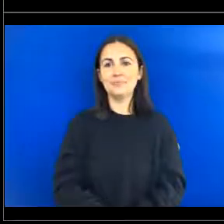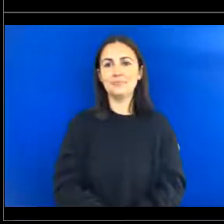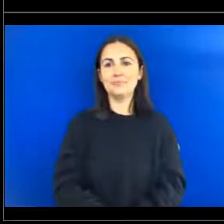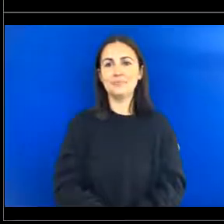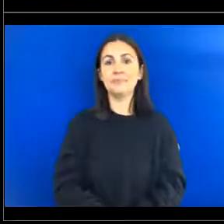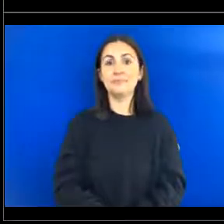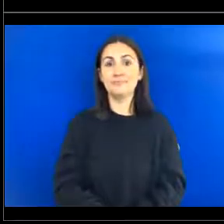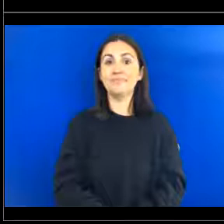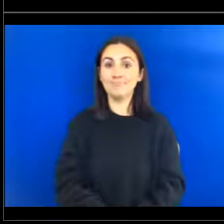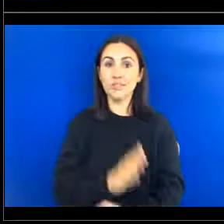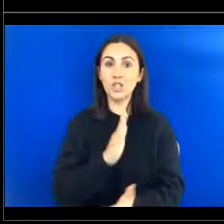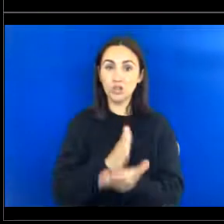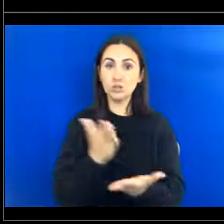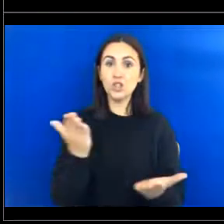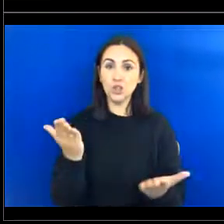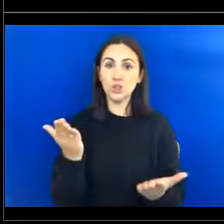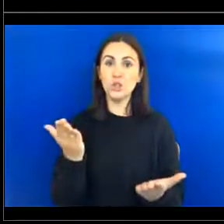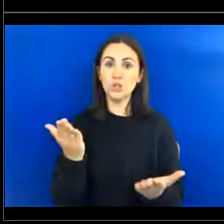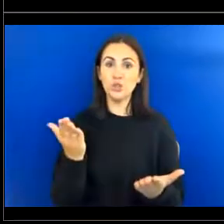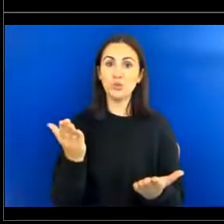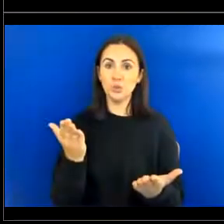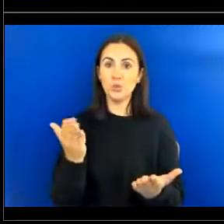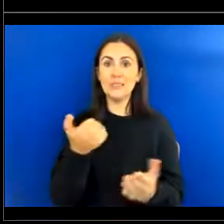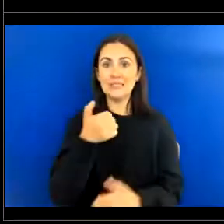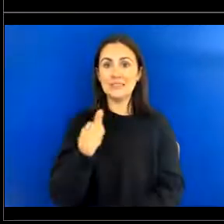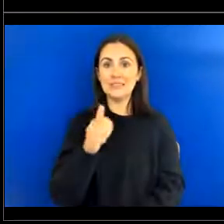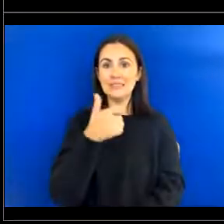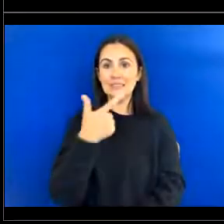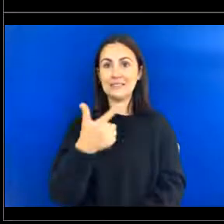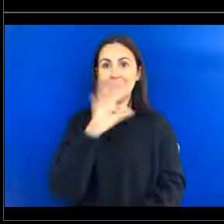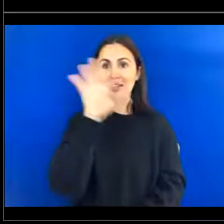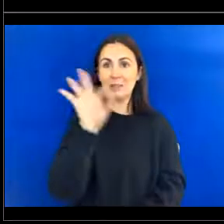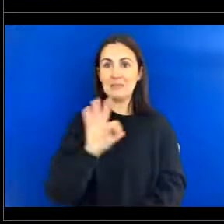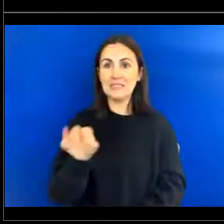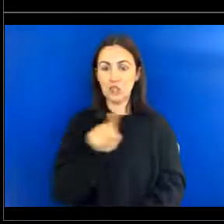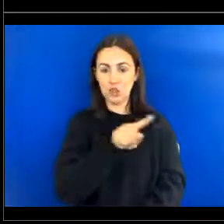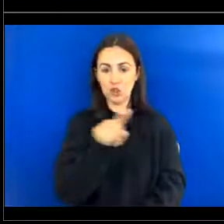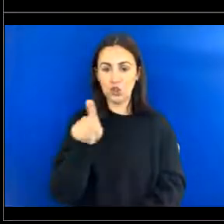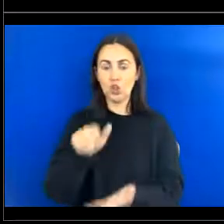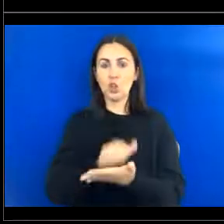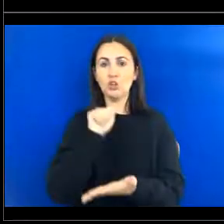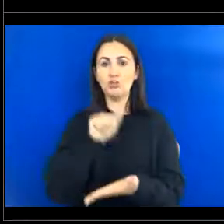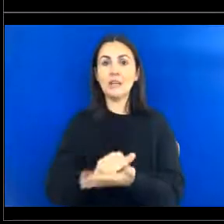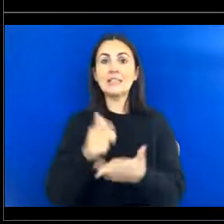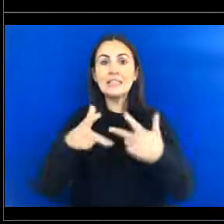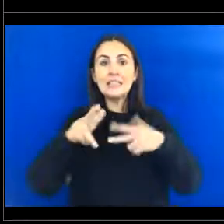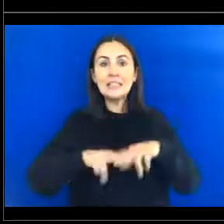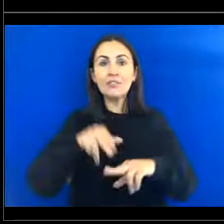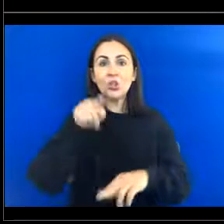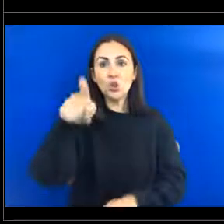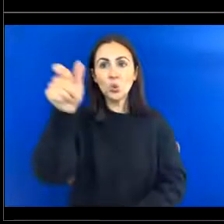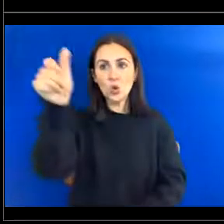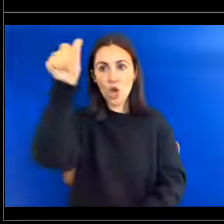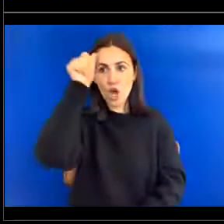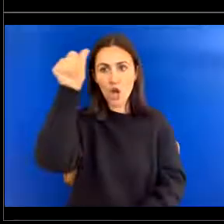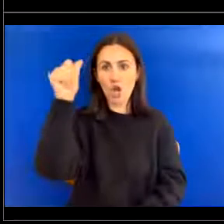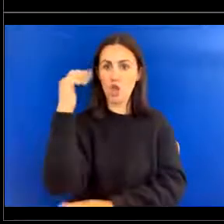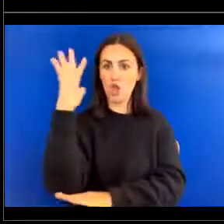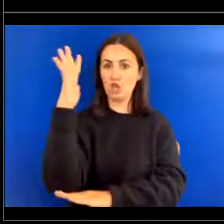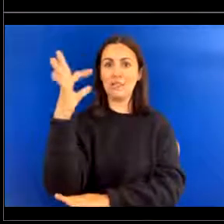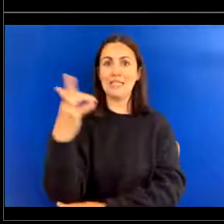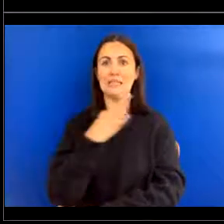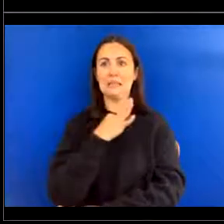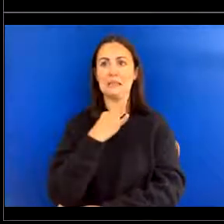It's true. So 67% of you were correct. If you know that a tree is dangerous, you have